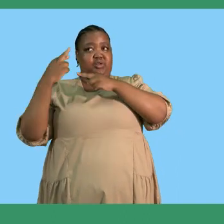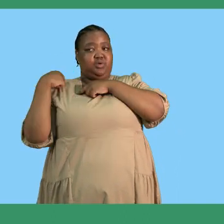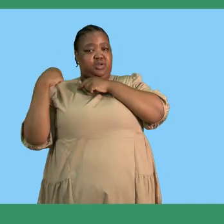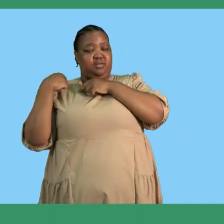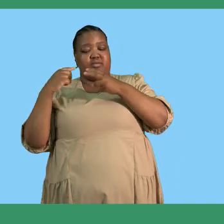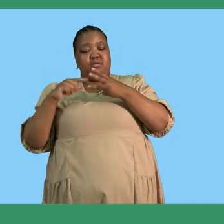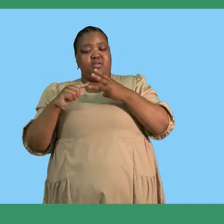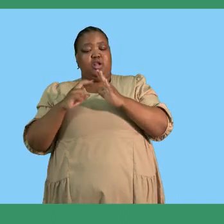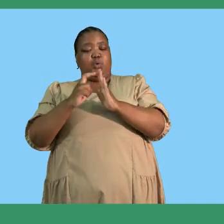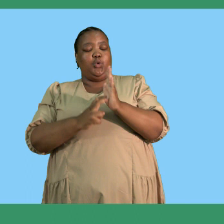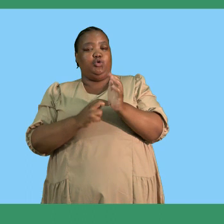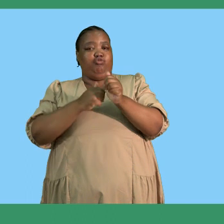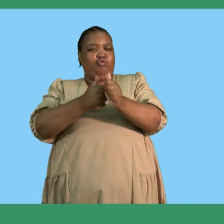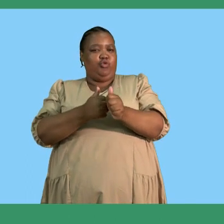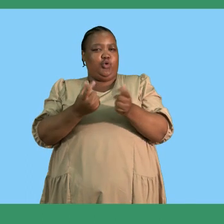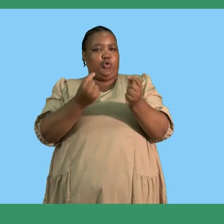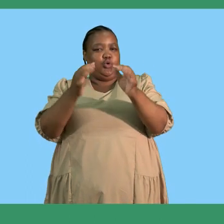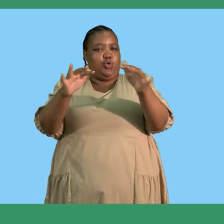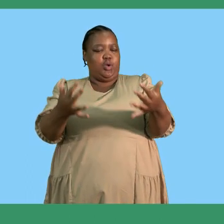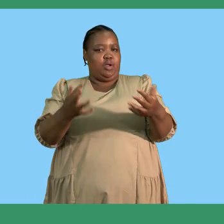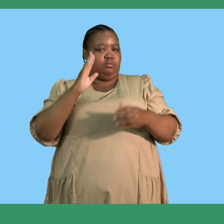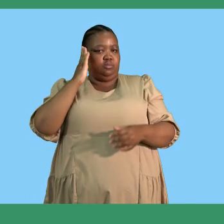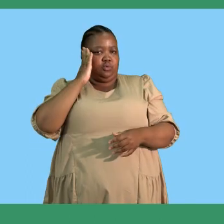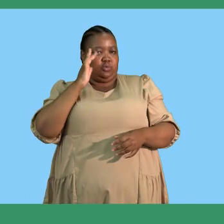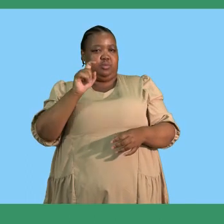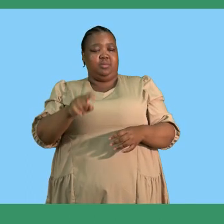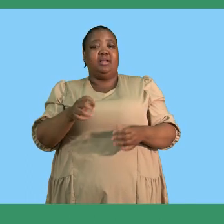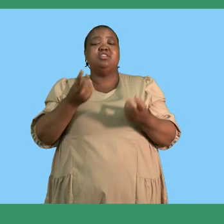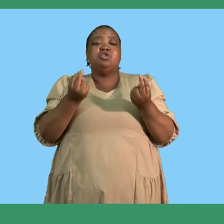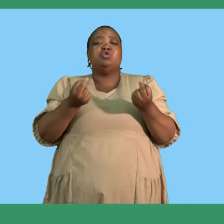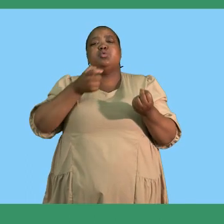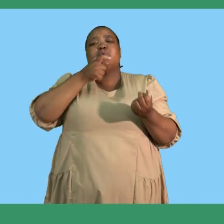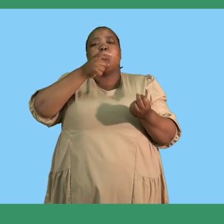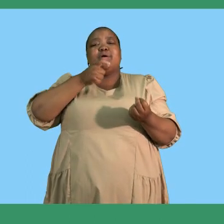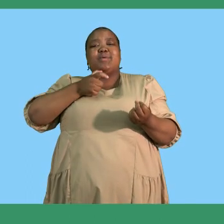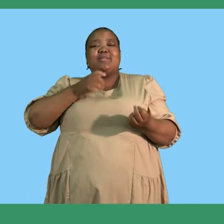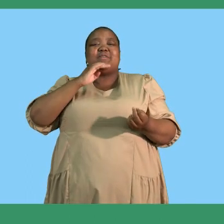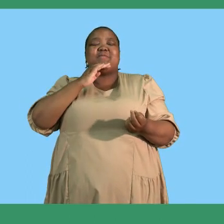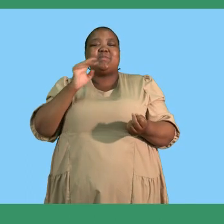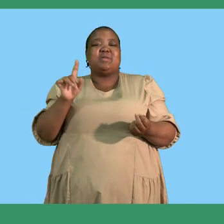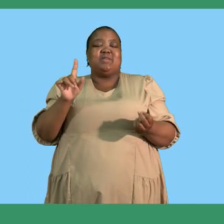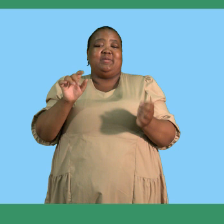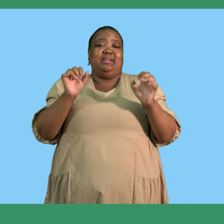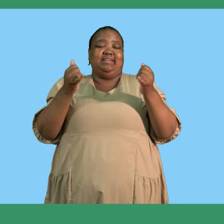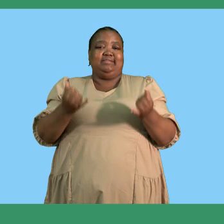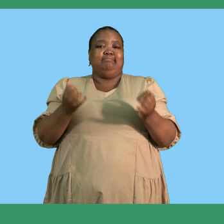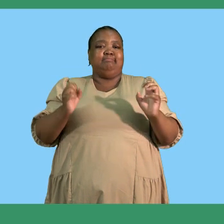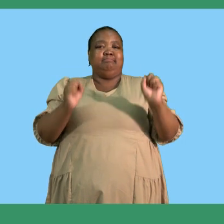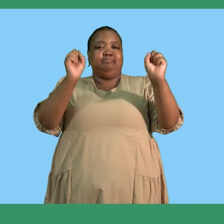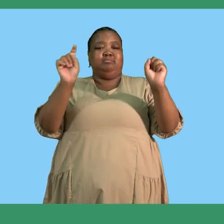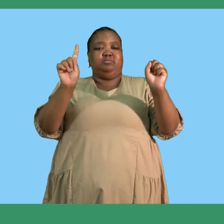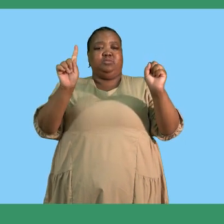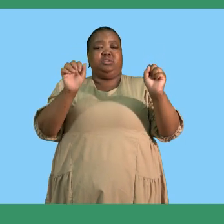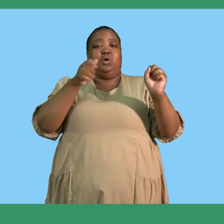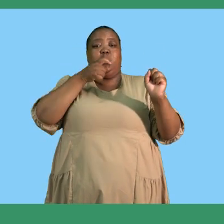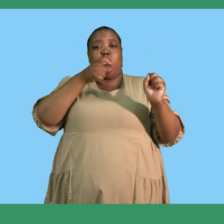professional, responsible, and ethical manner. Now, the new terms and definitions that you will come across in this